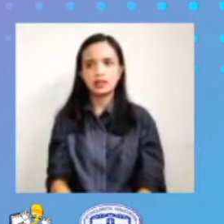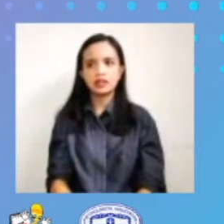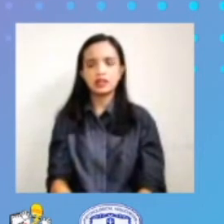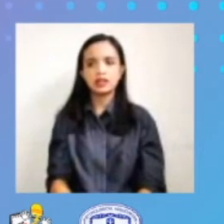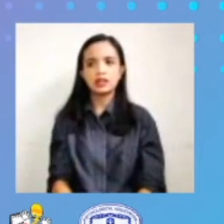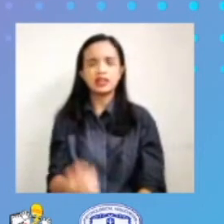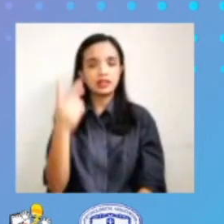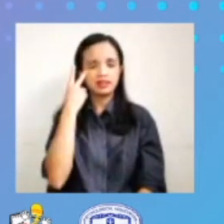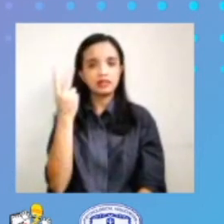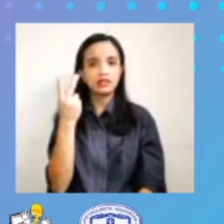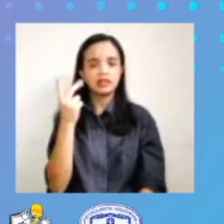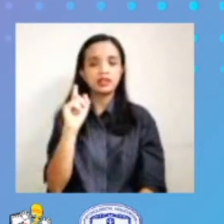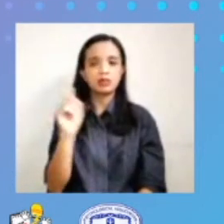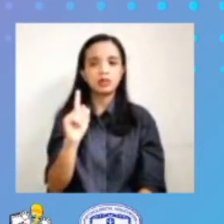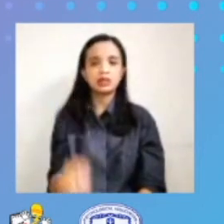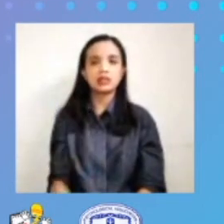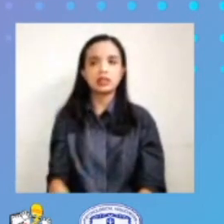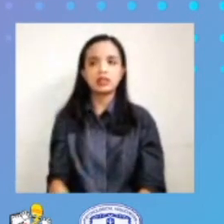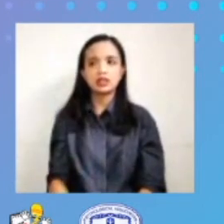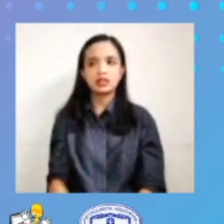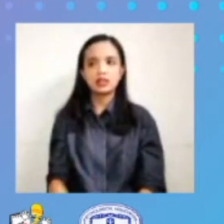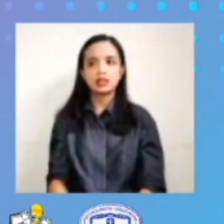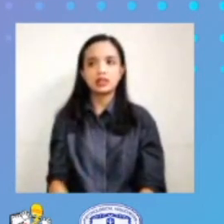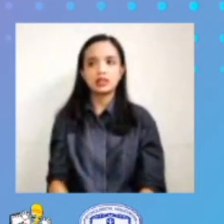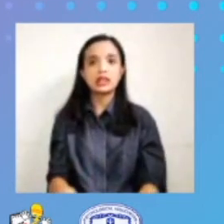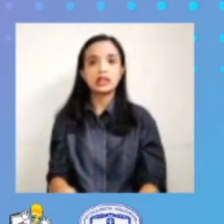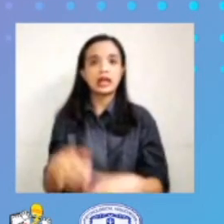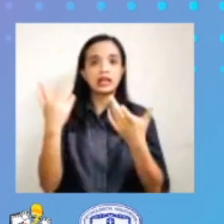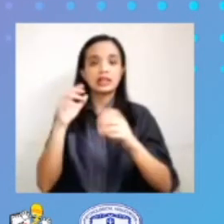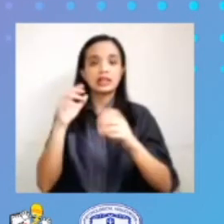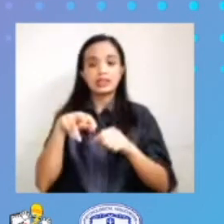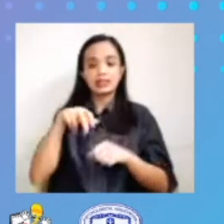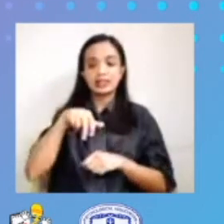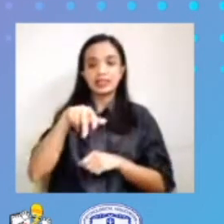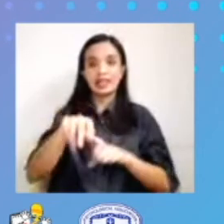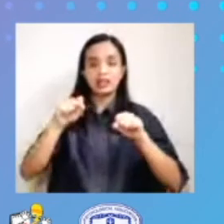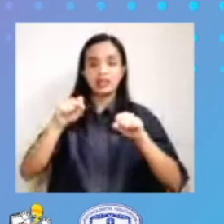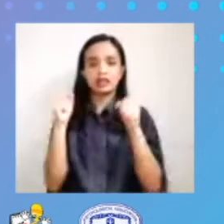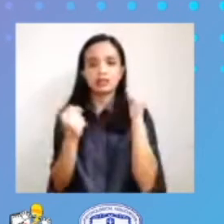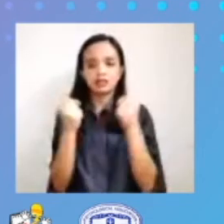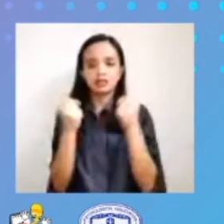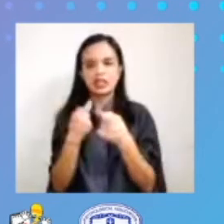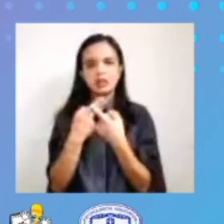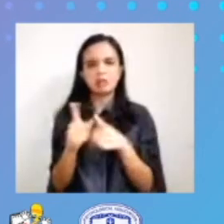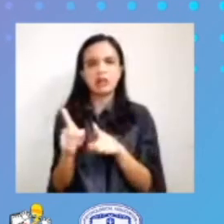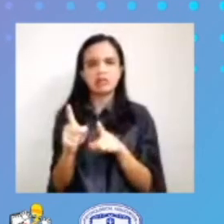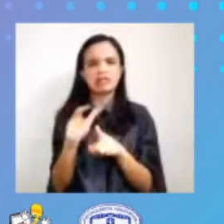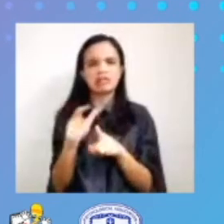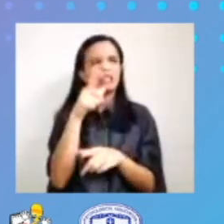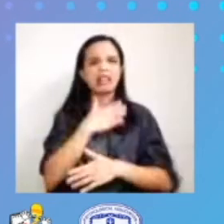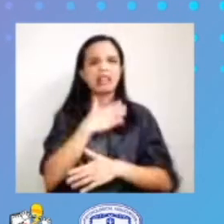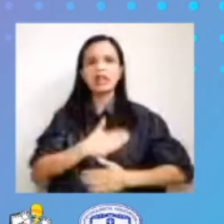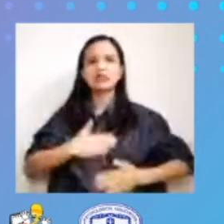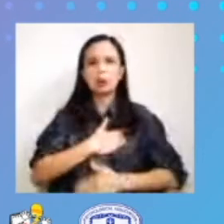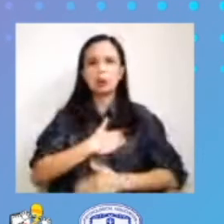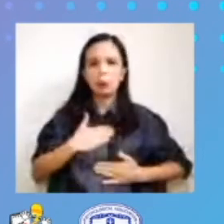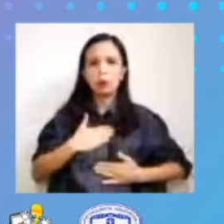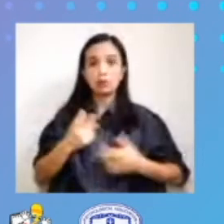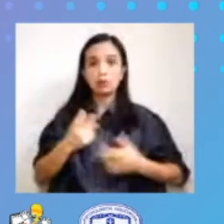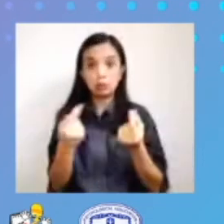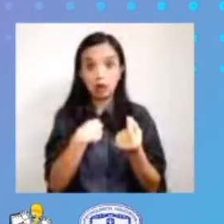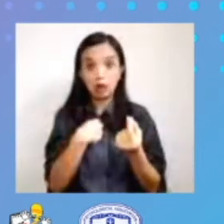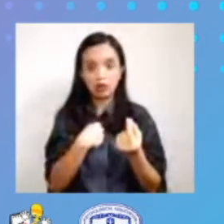can be done. And it's very important for us to exercise each movement. Yung mga pushing muscles, yung mga pulling muscles, we need to exercise